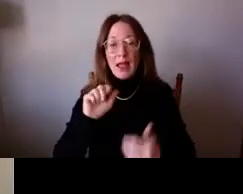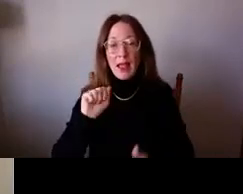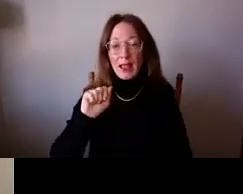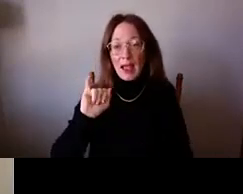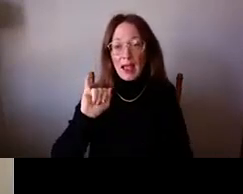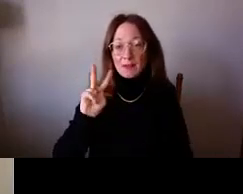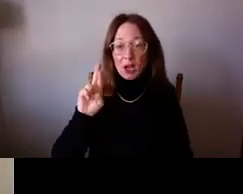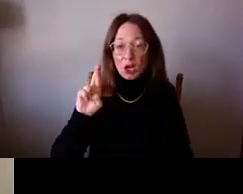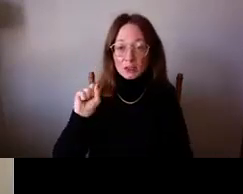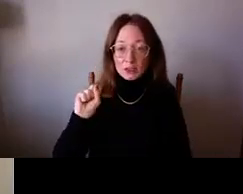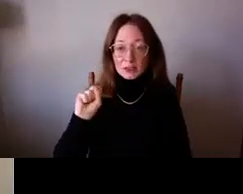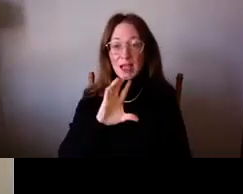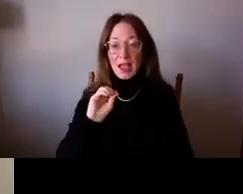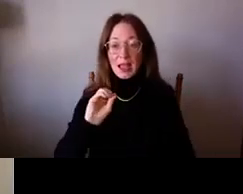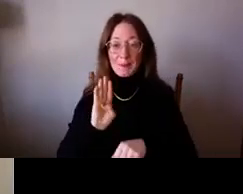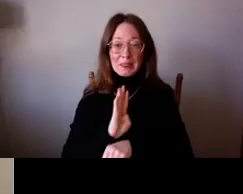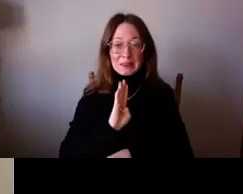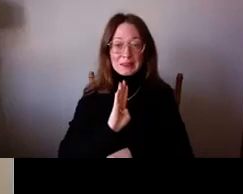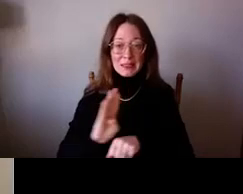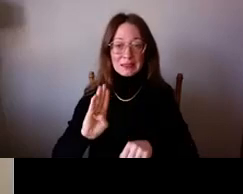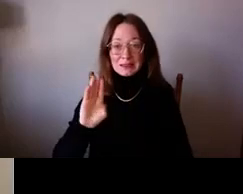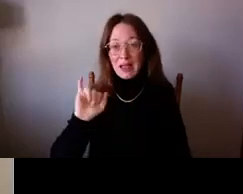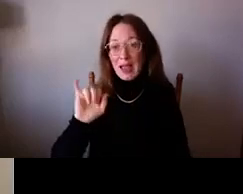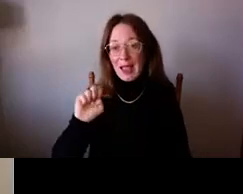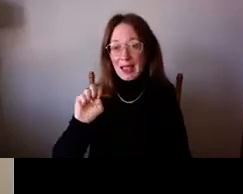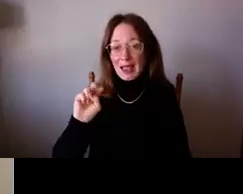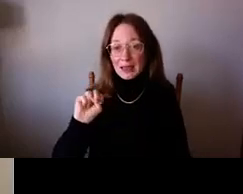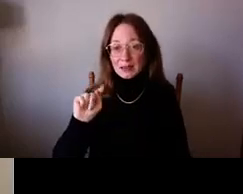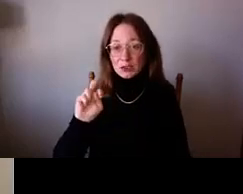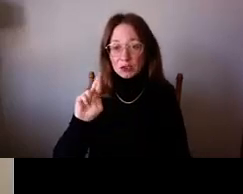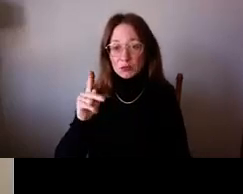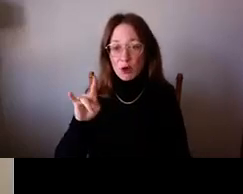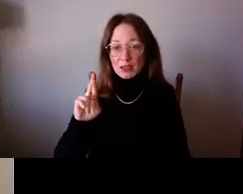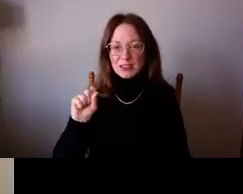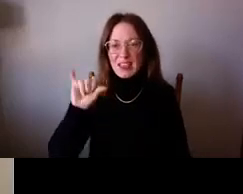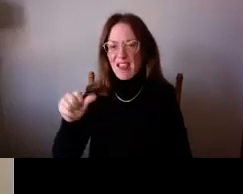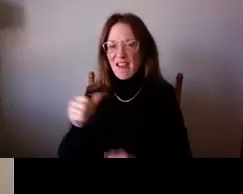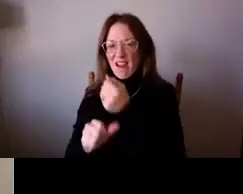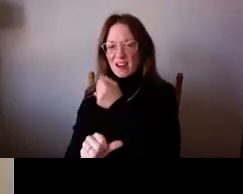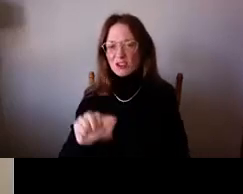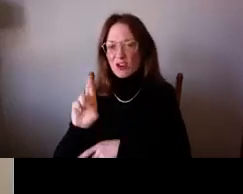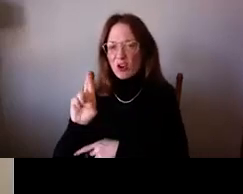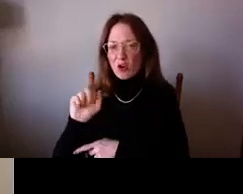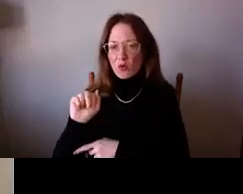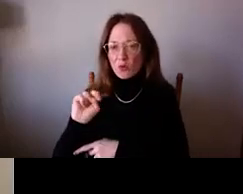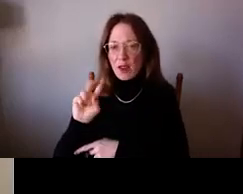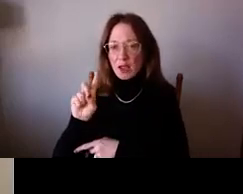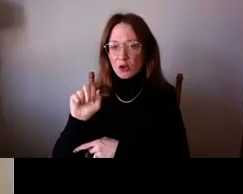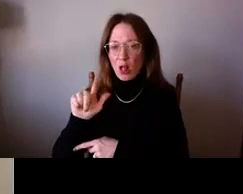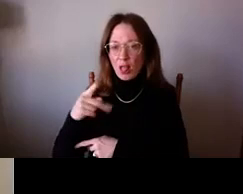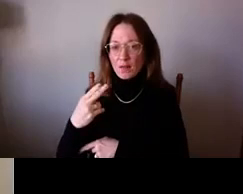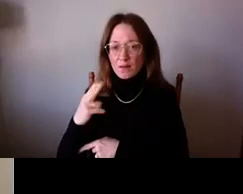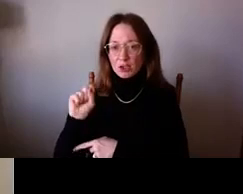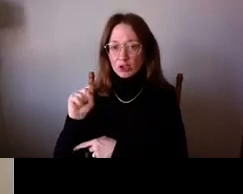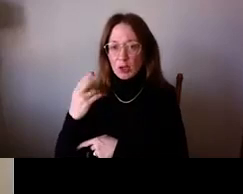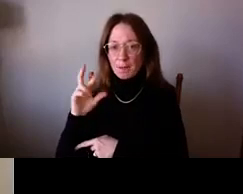AIVRS, and the Business Enterprise program under the Randolph-Shepard Act. Most of these data collections run through the end